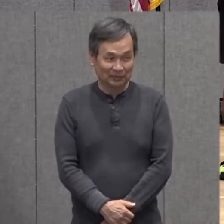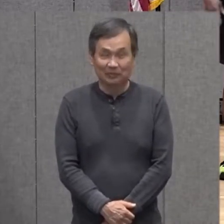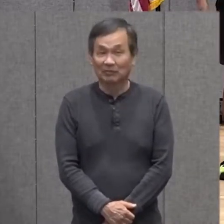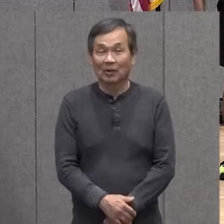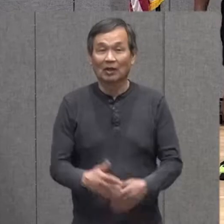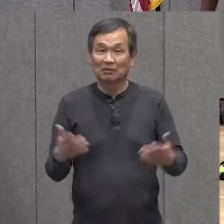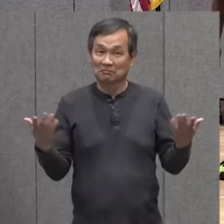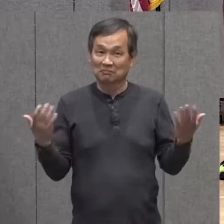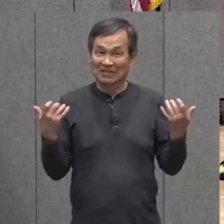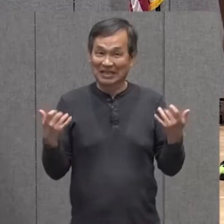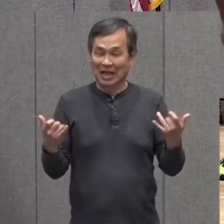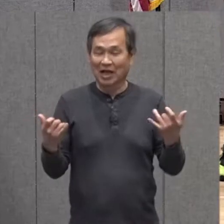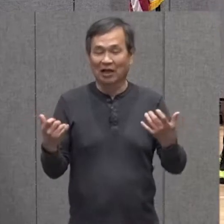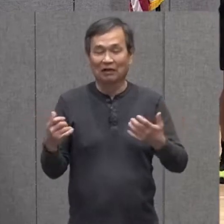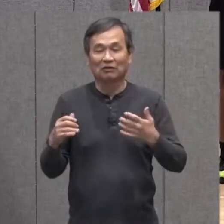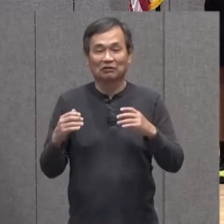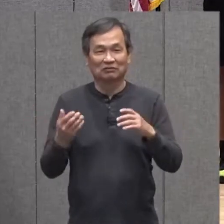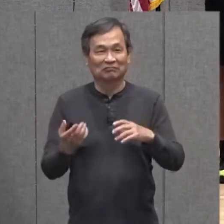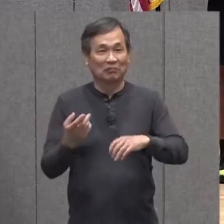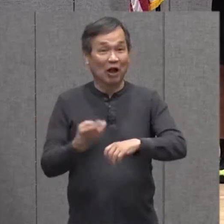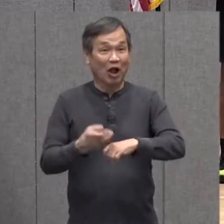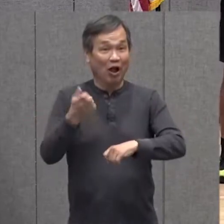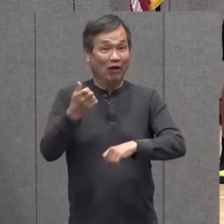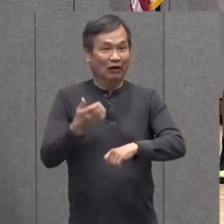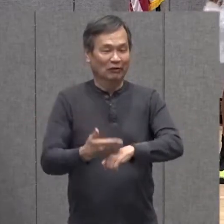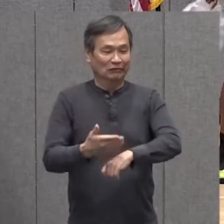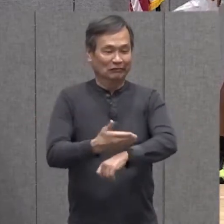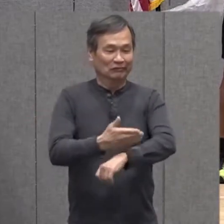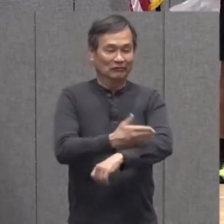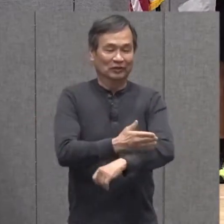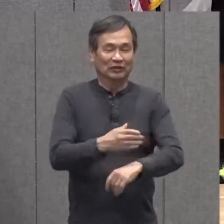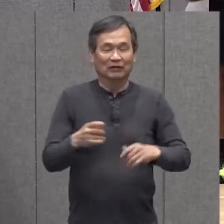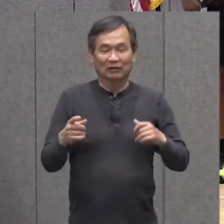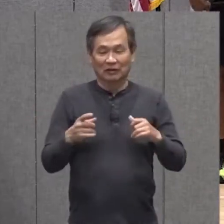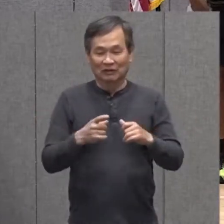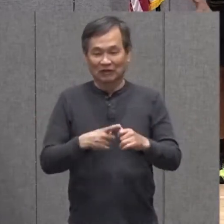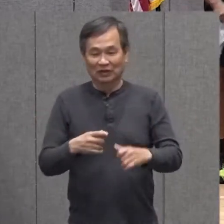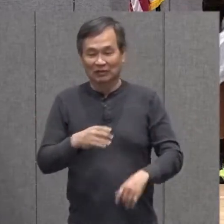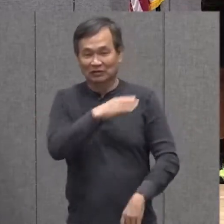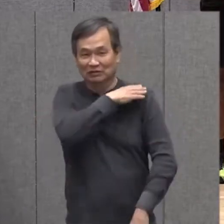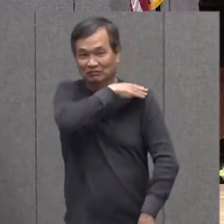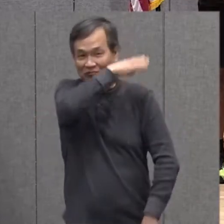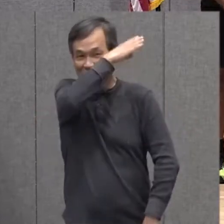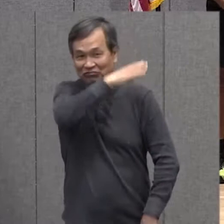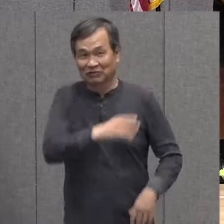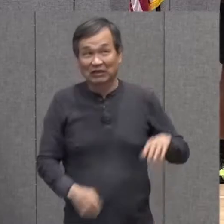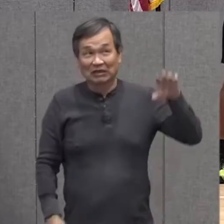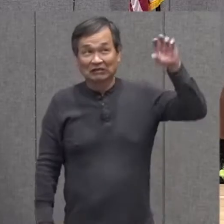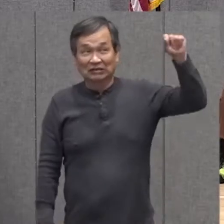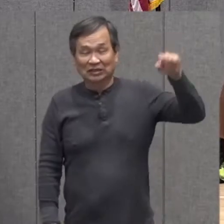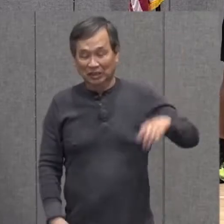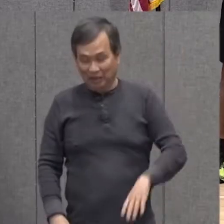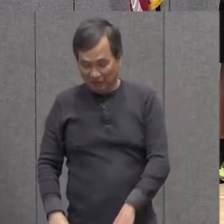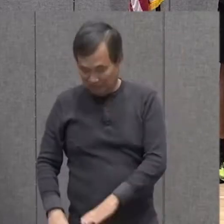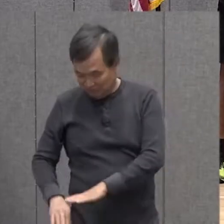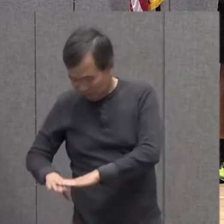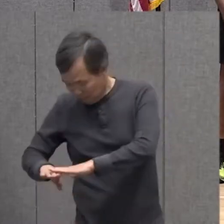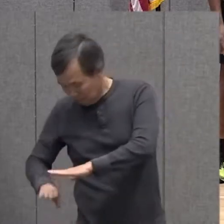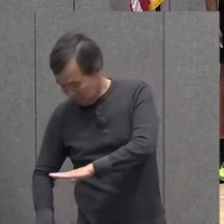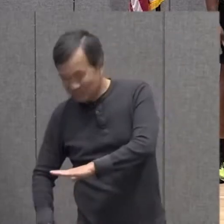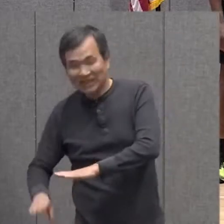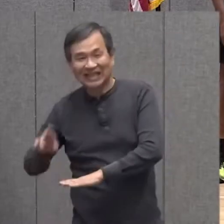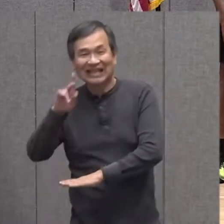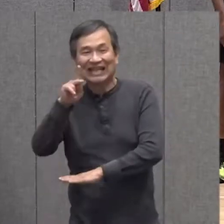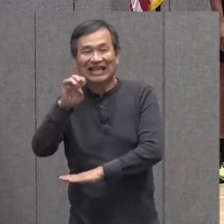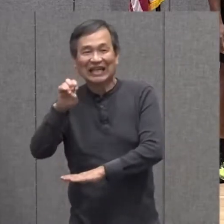So we've practiced catching at a high level above our shoulders. We practice catching at a lower level below our knees.